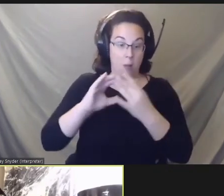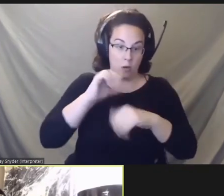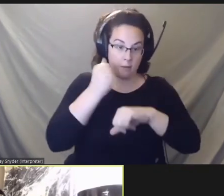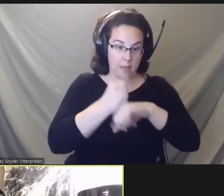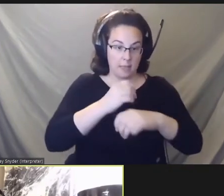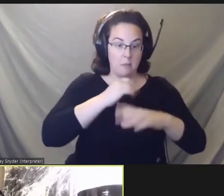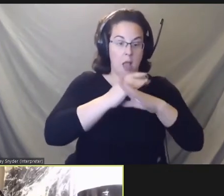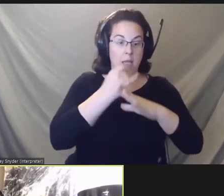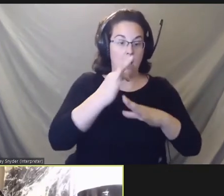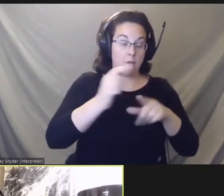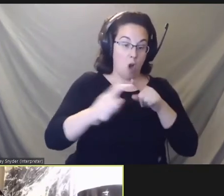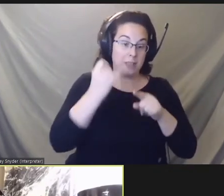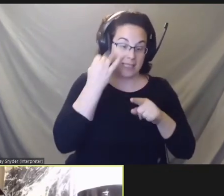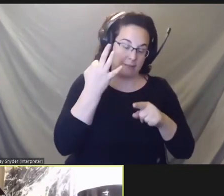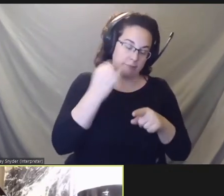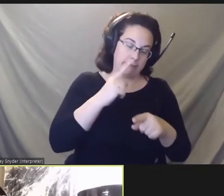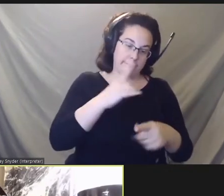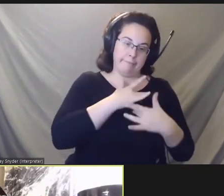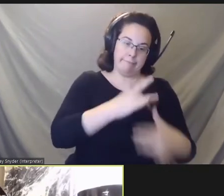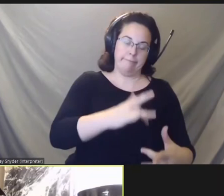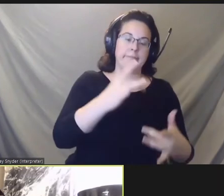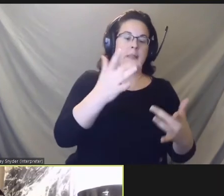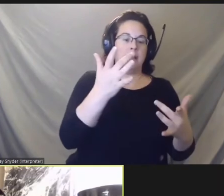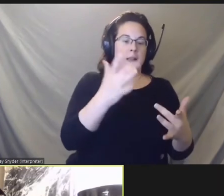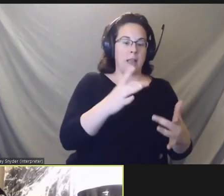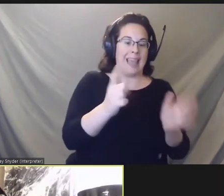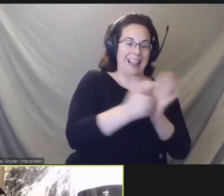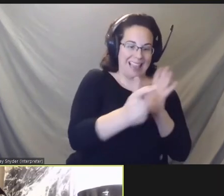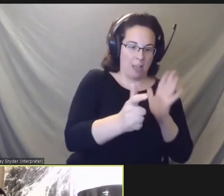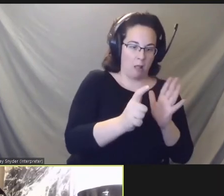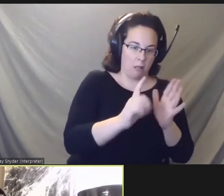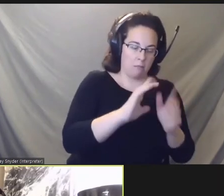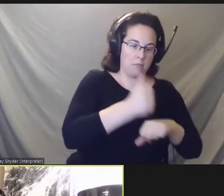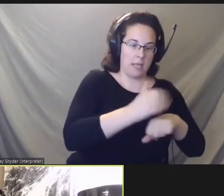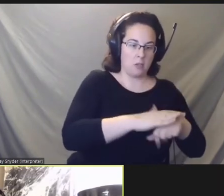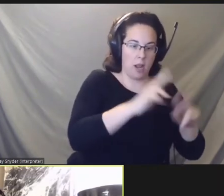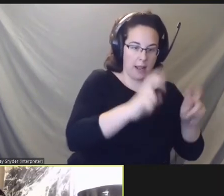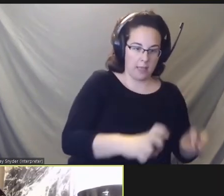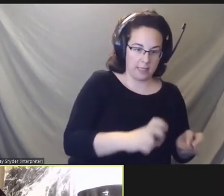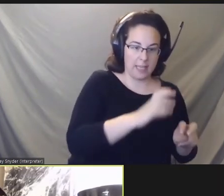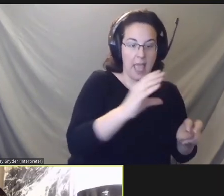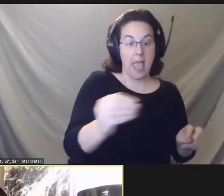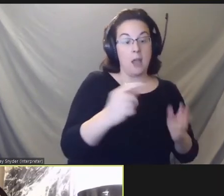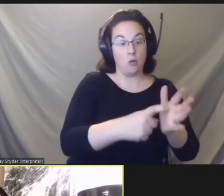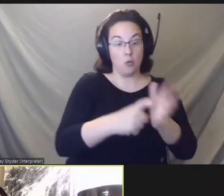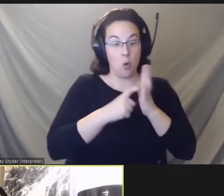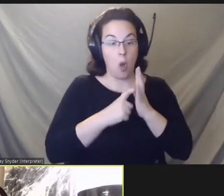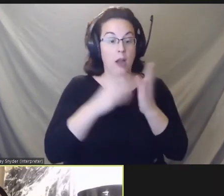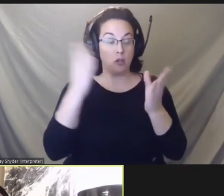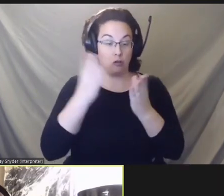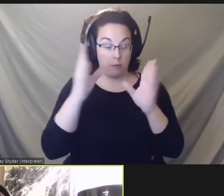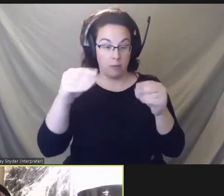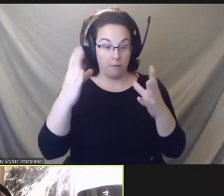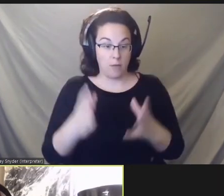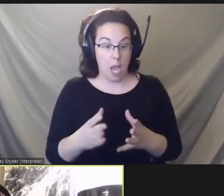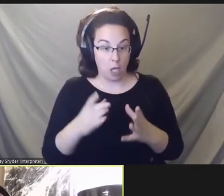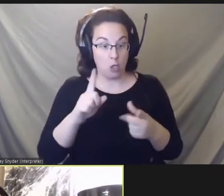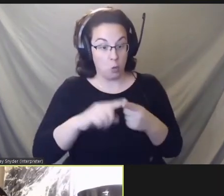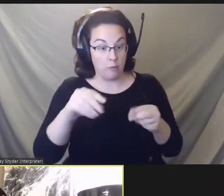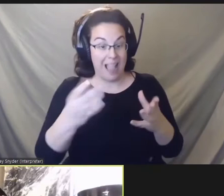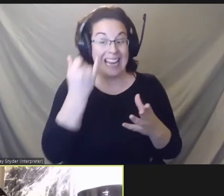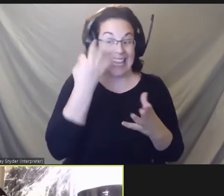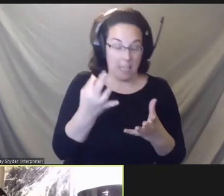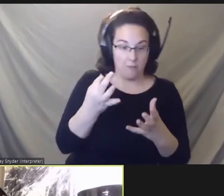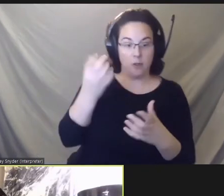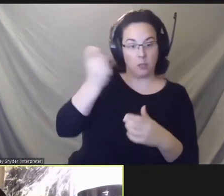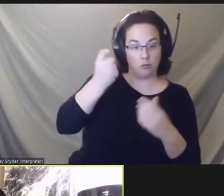highly likely to be illegal based on reasonable analytics, and on requiring voice service providers to provide, at the request of a subscriber,